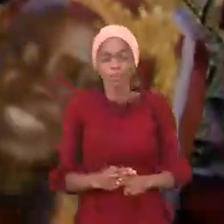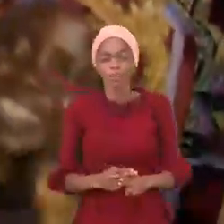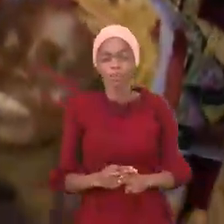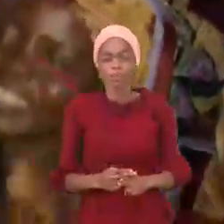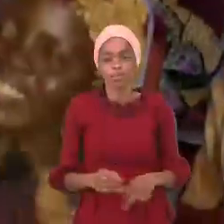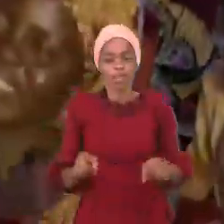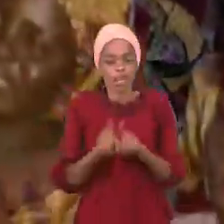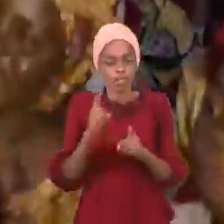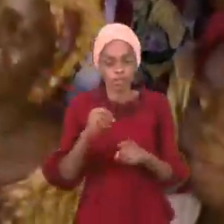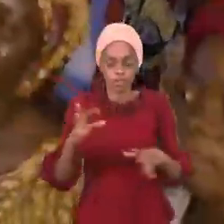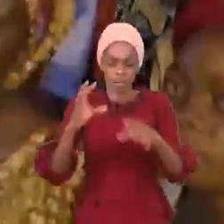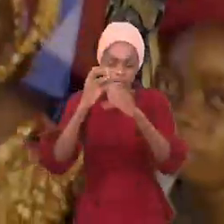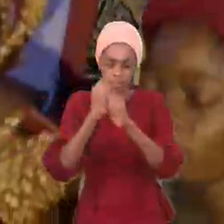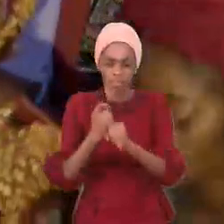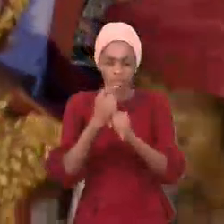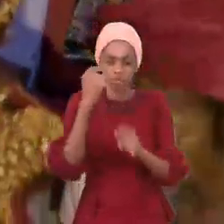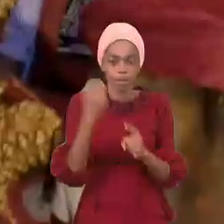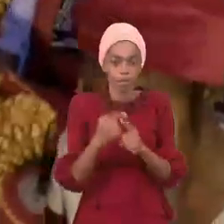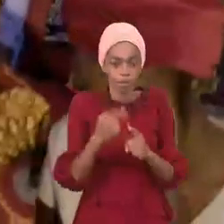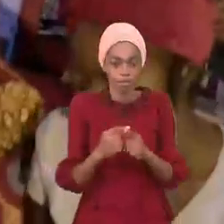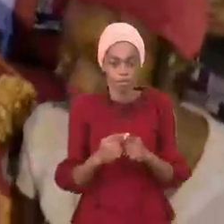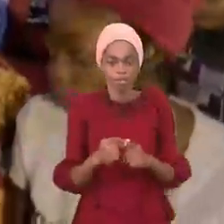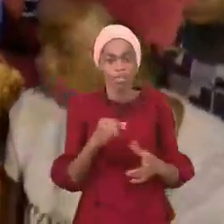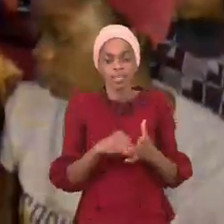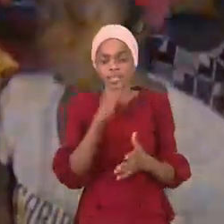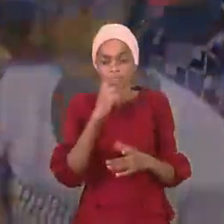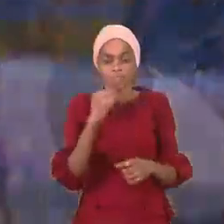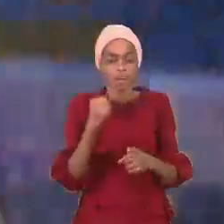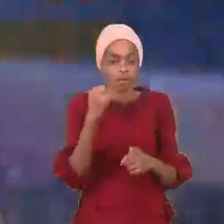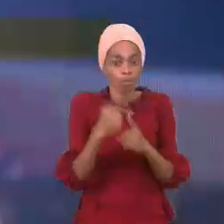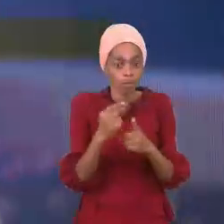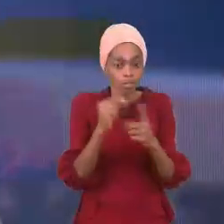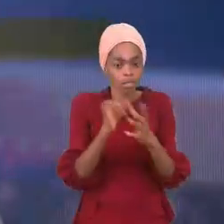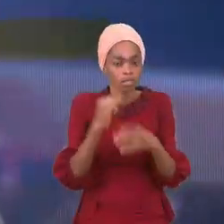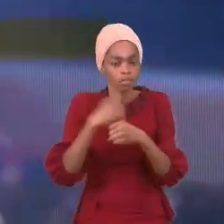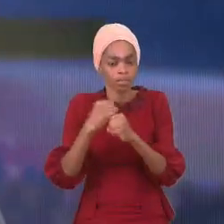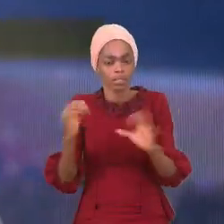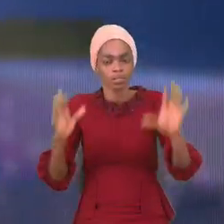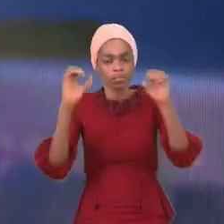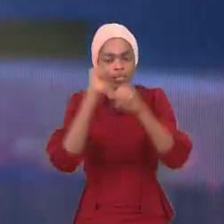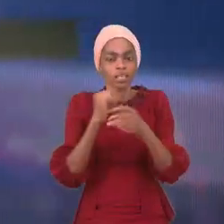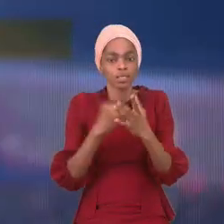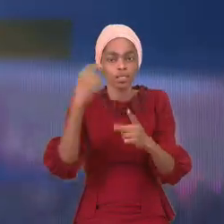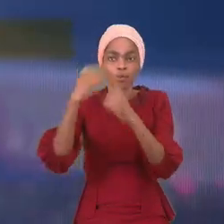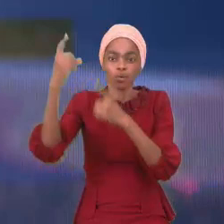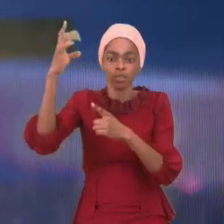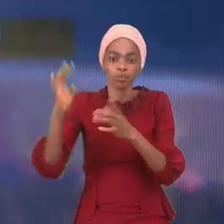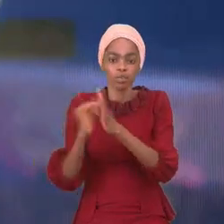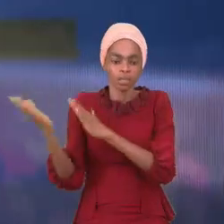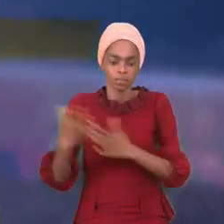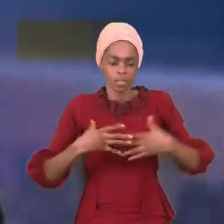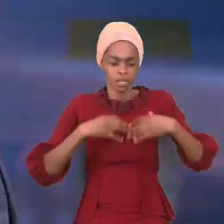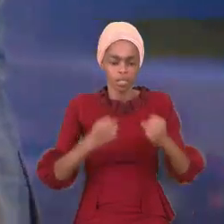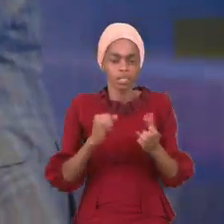we receive the word, it's the word that brings the miracle. It's the word that brings the healing. It's the